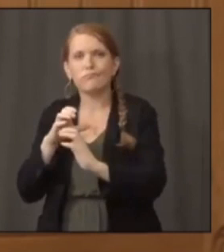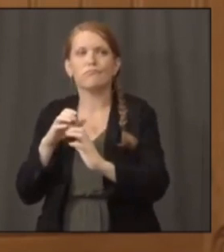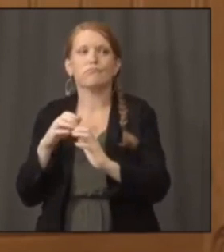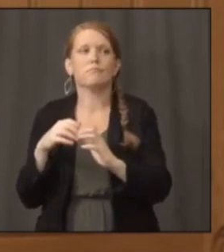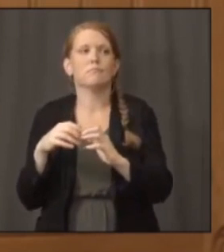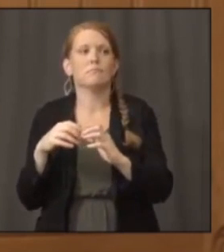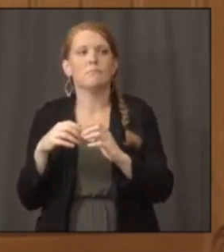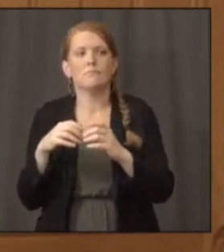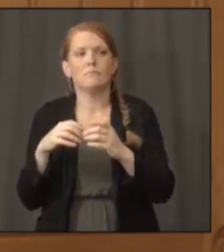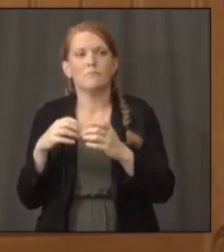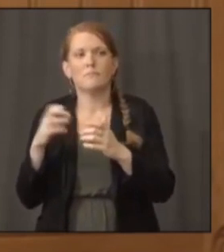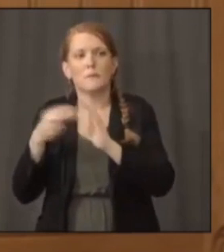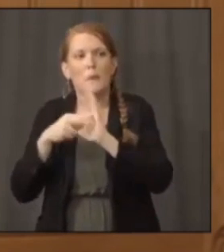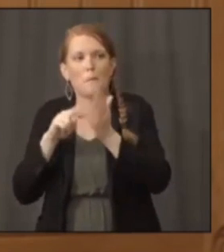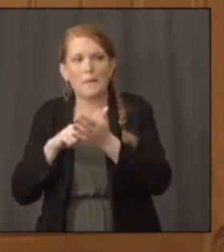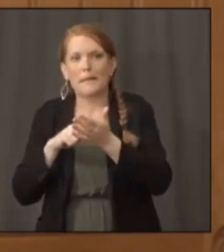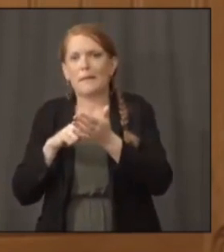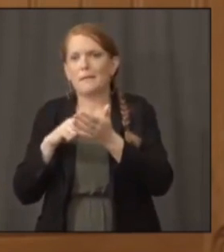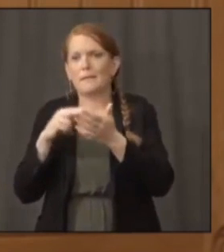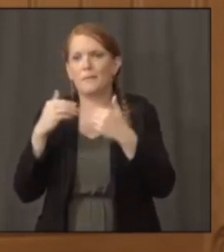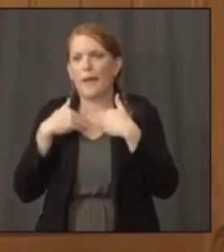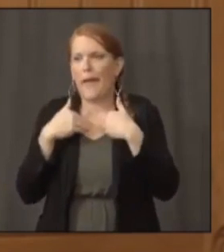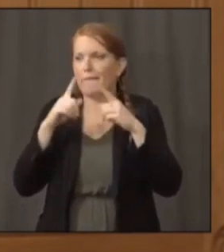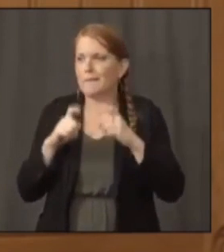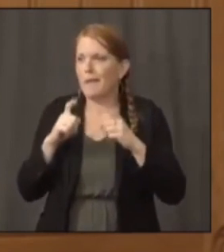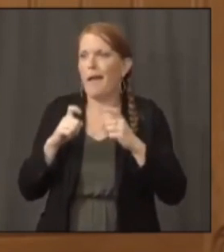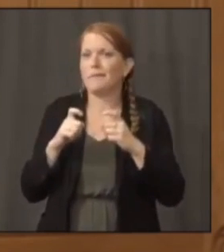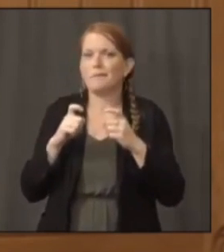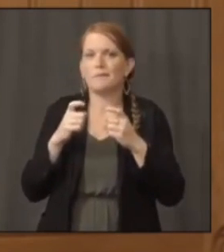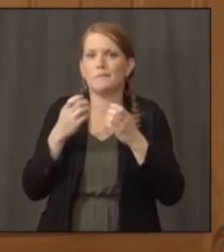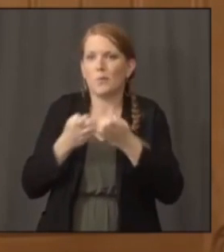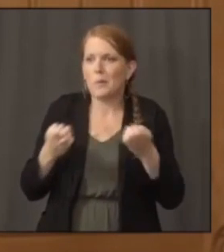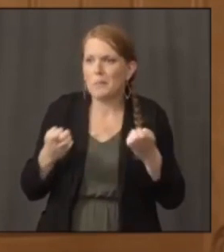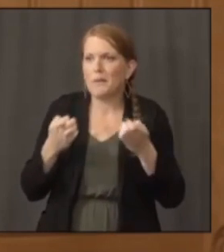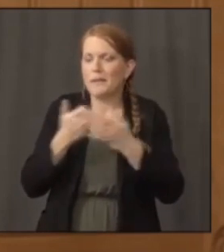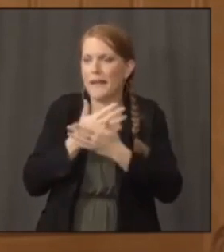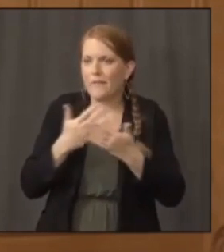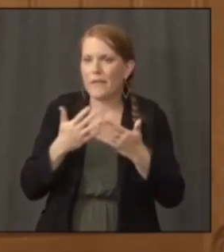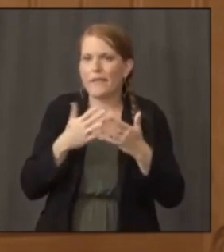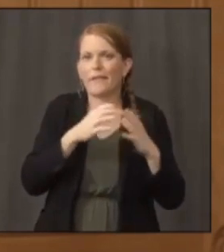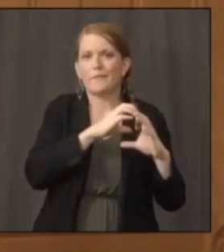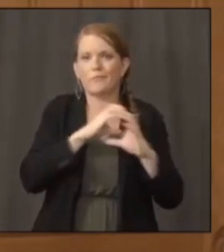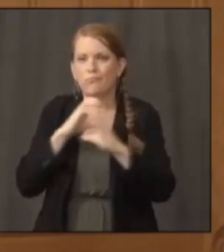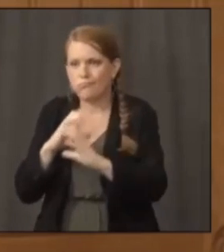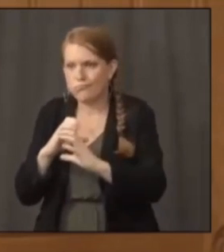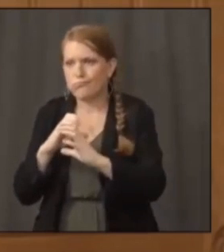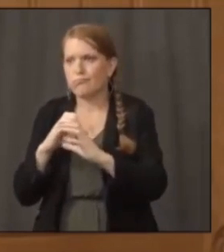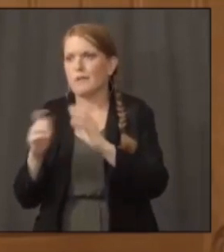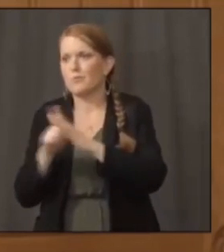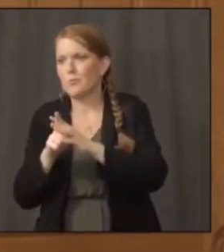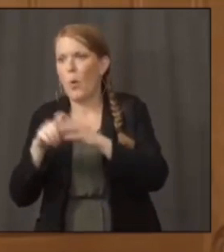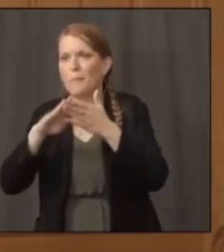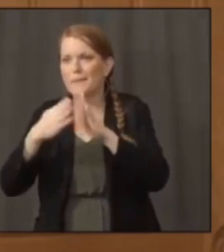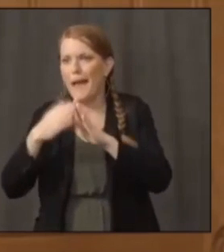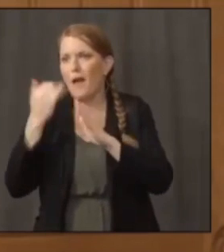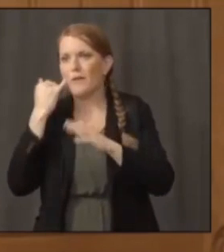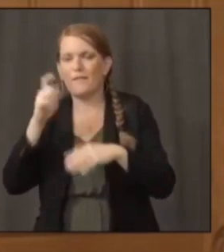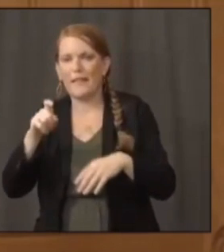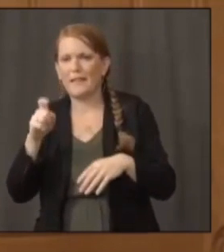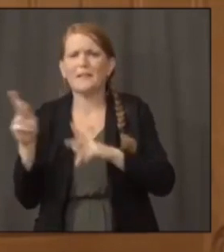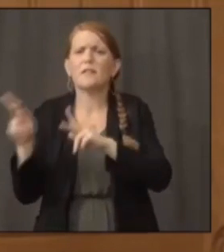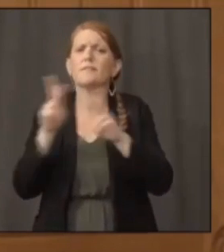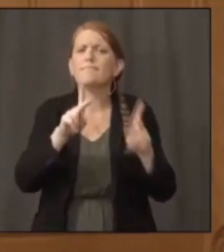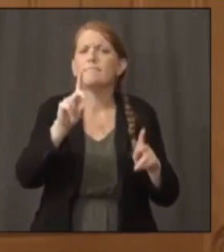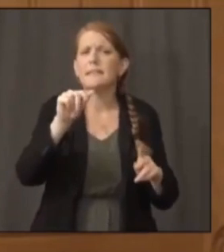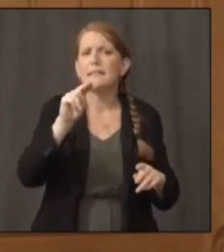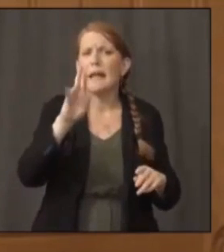the necessary test collection kits to be able to help bring surge capacity to a town that might need it. So similar to what we did in Danbury a